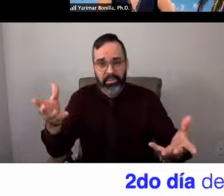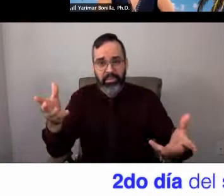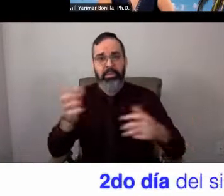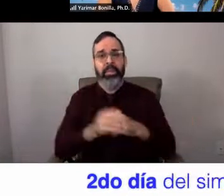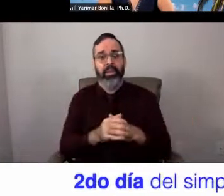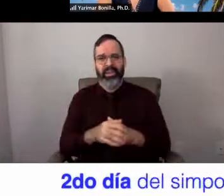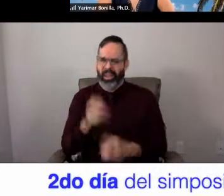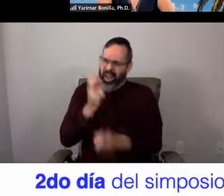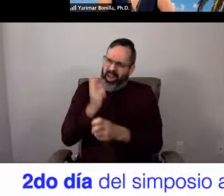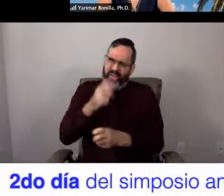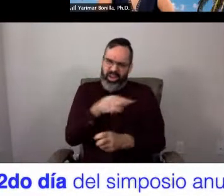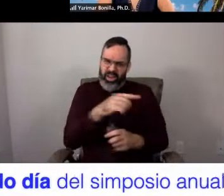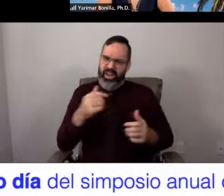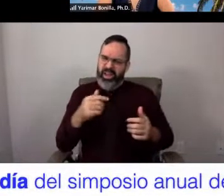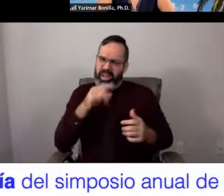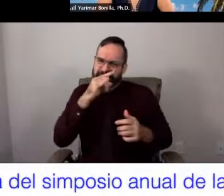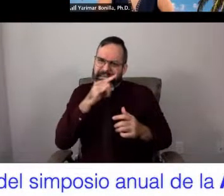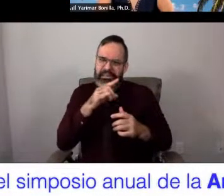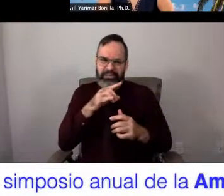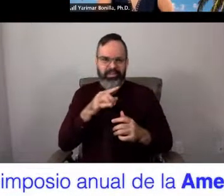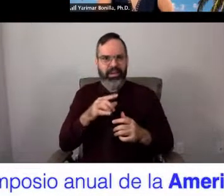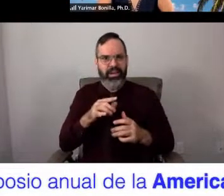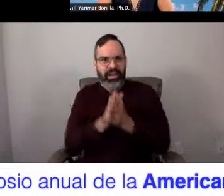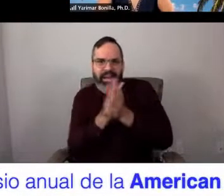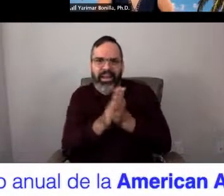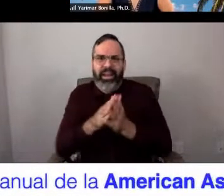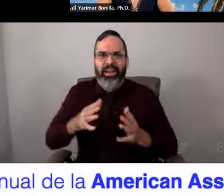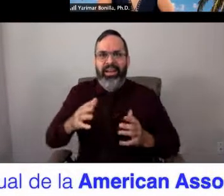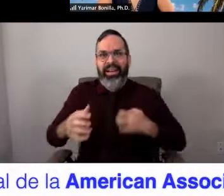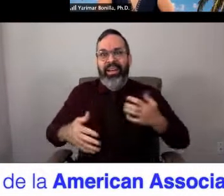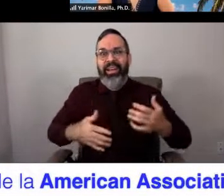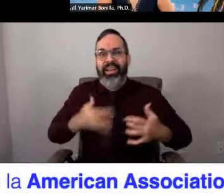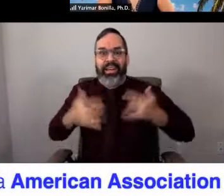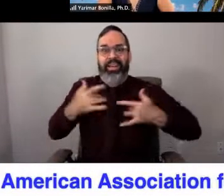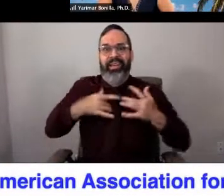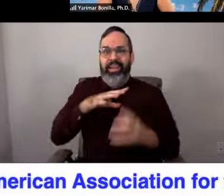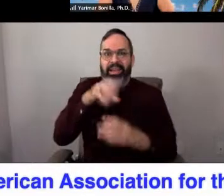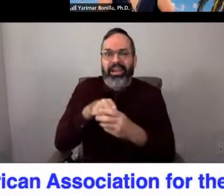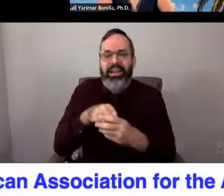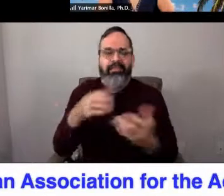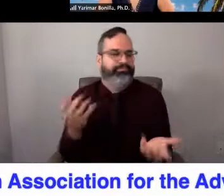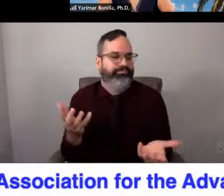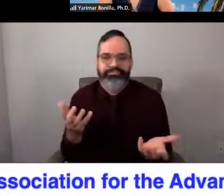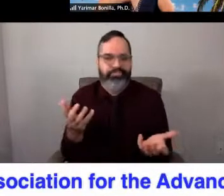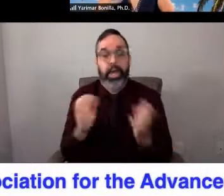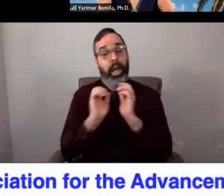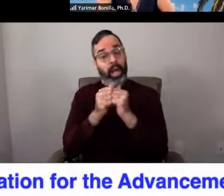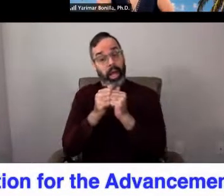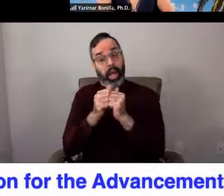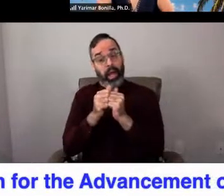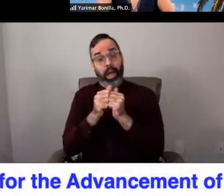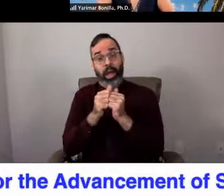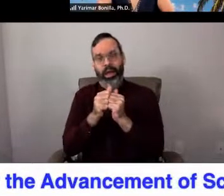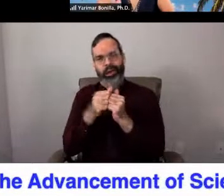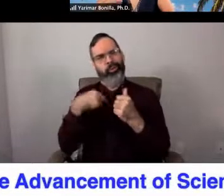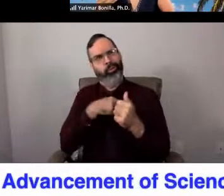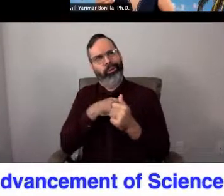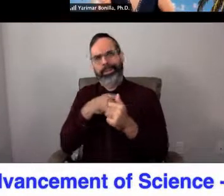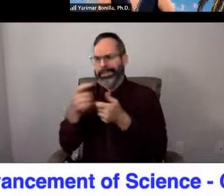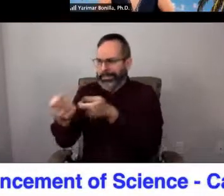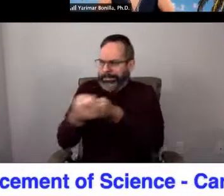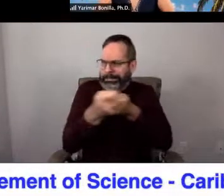for these kids to stay engaged. So we do have to figure out, how to engage folks. And I do think that particularly